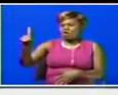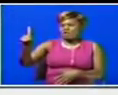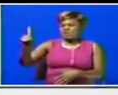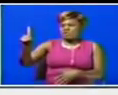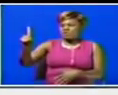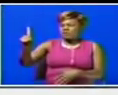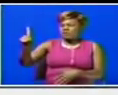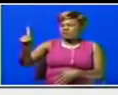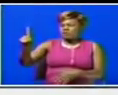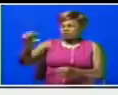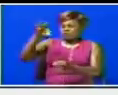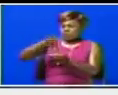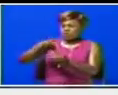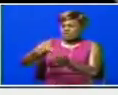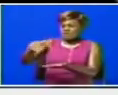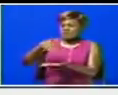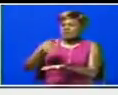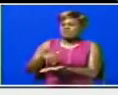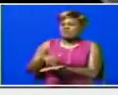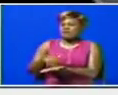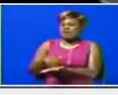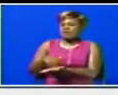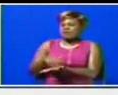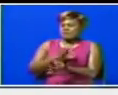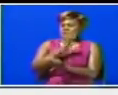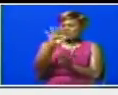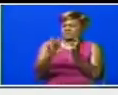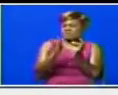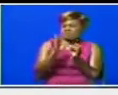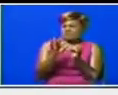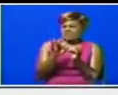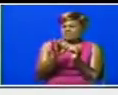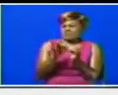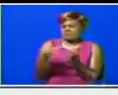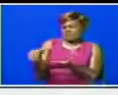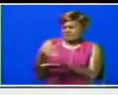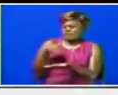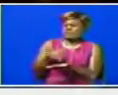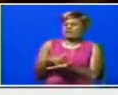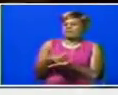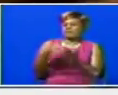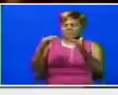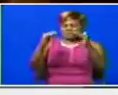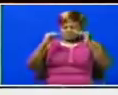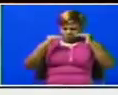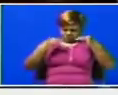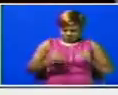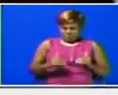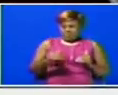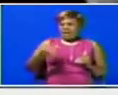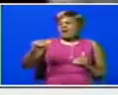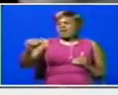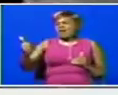the polling center, and specific particulars of a polling station. Then on